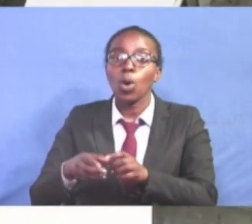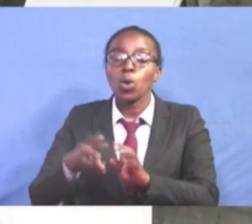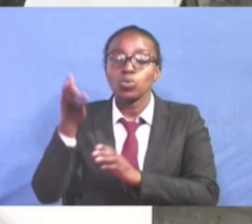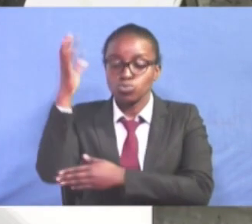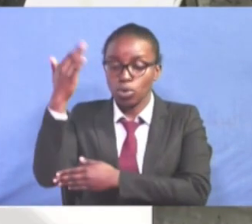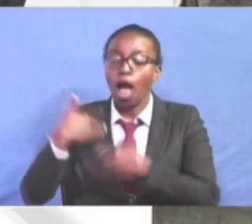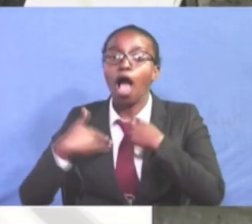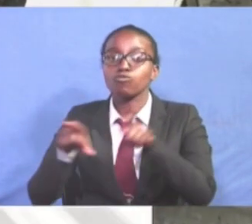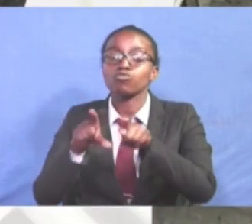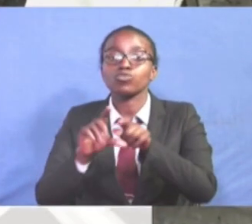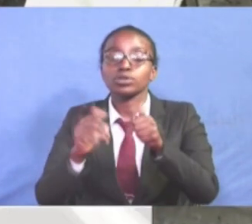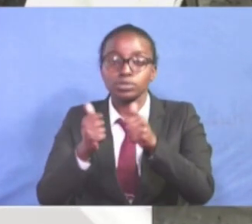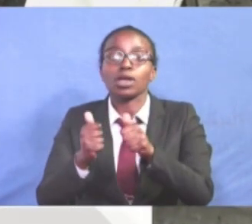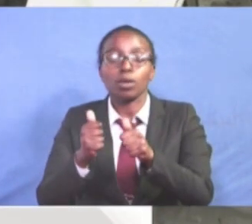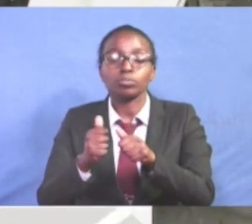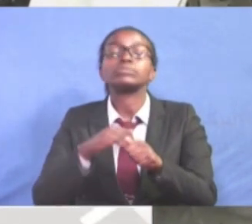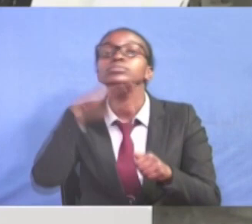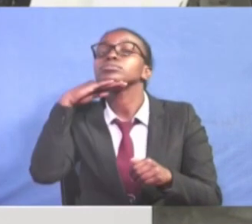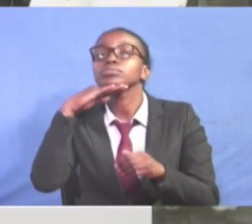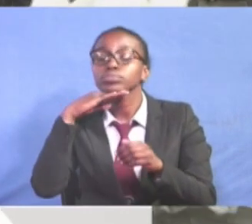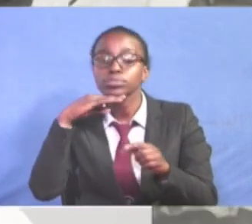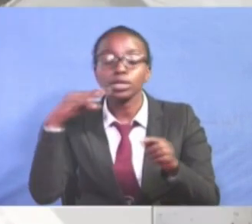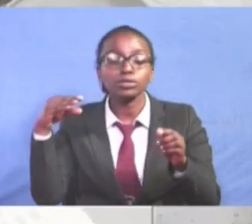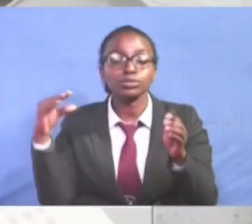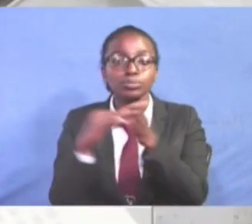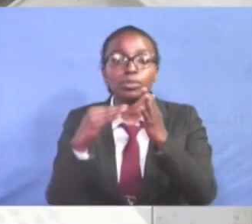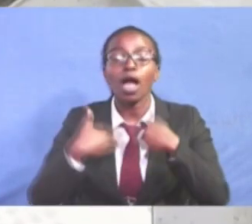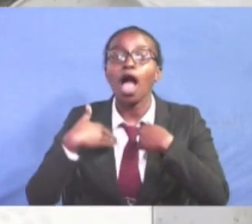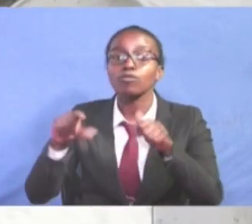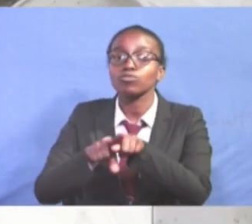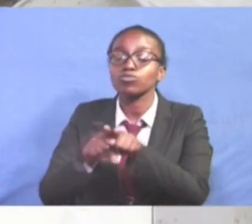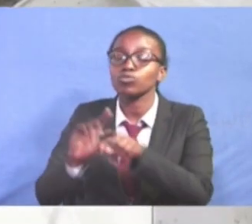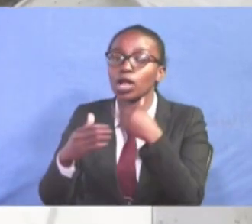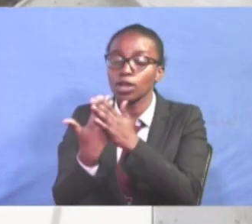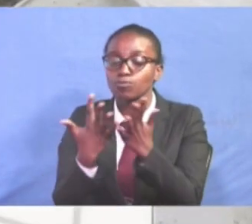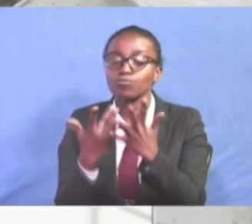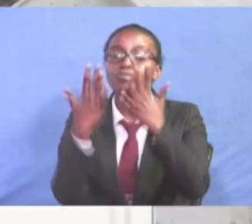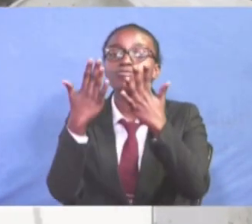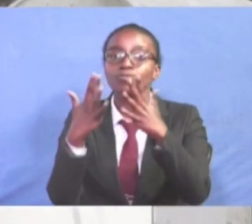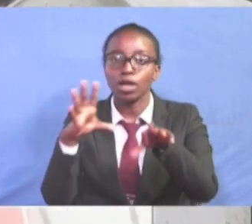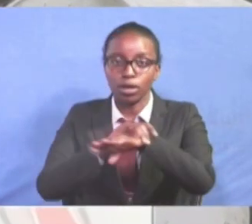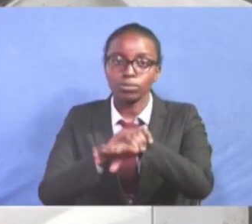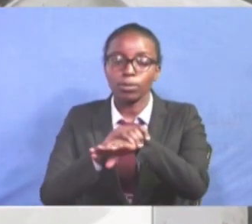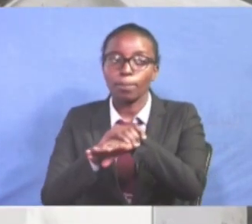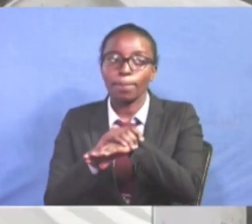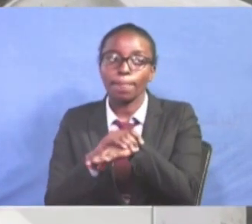impact, he died on the spot. His vehicle, which later caught fire, was extinguished by other road users.